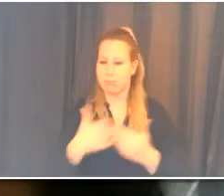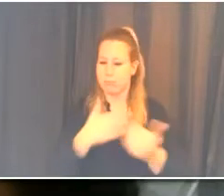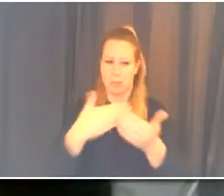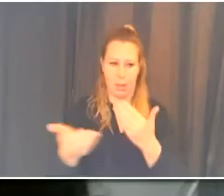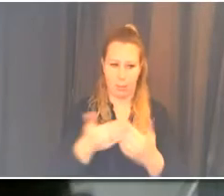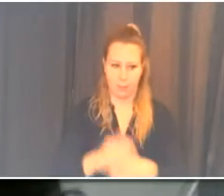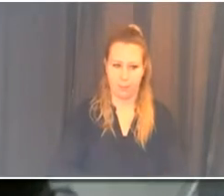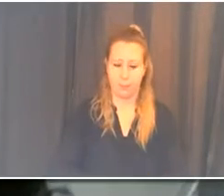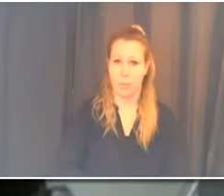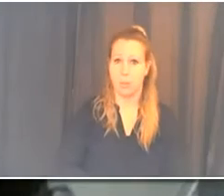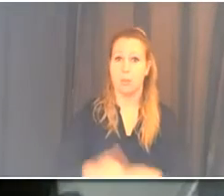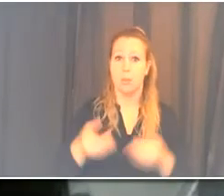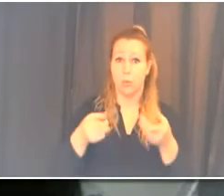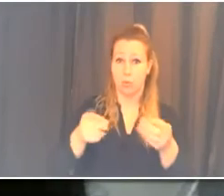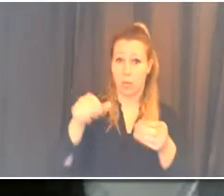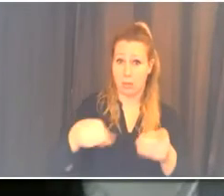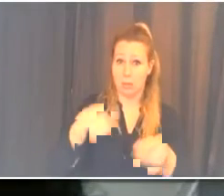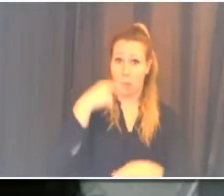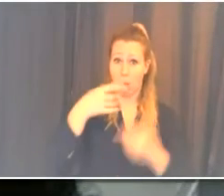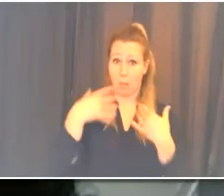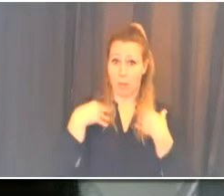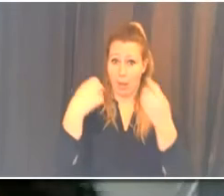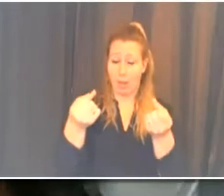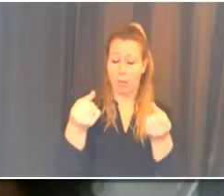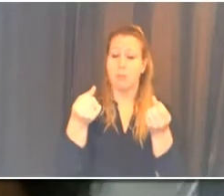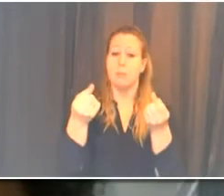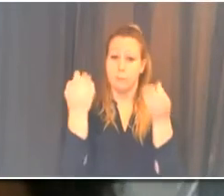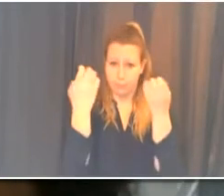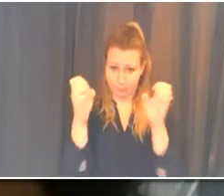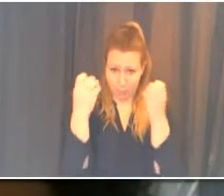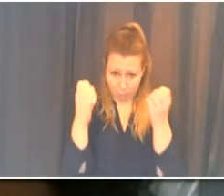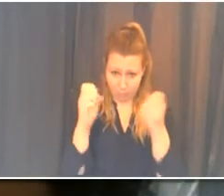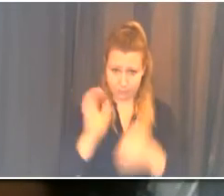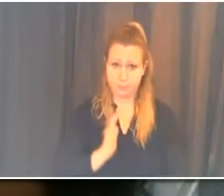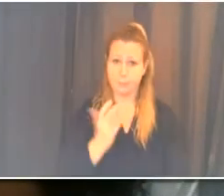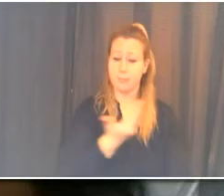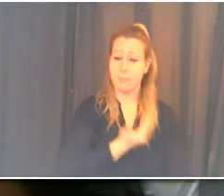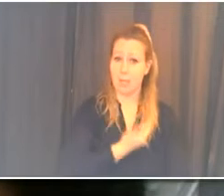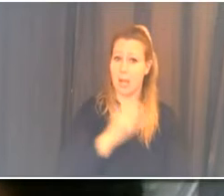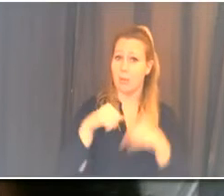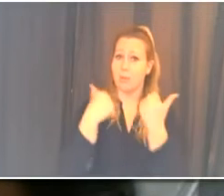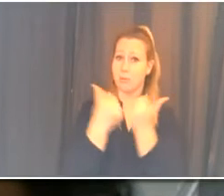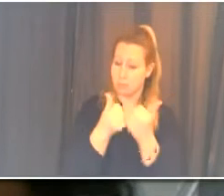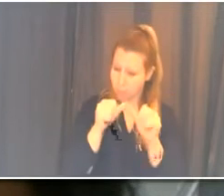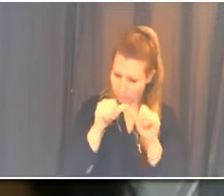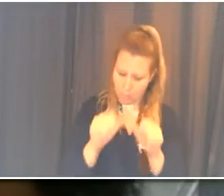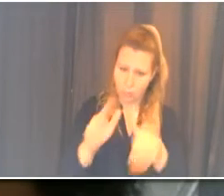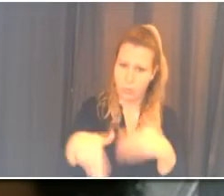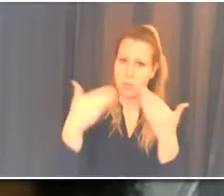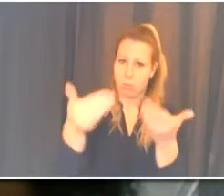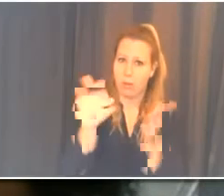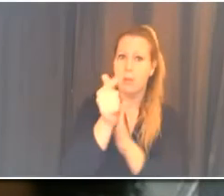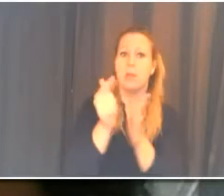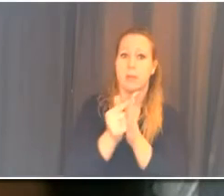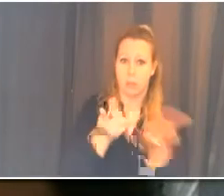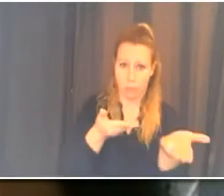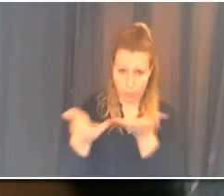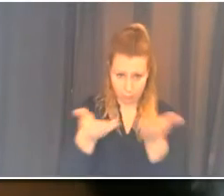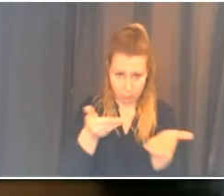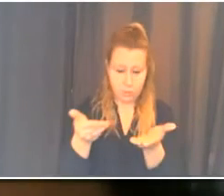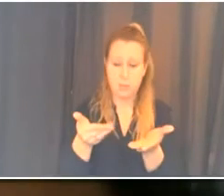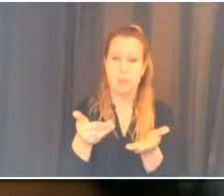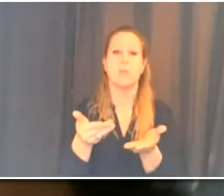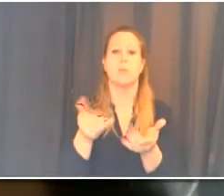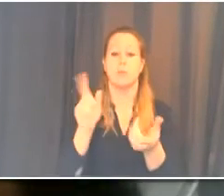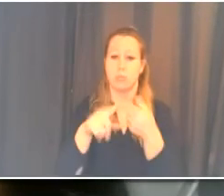March our staff are working remotely on behalf of new and existing clients all of our staff members are equipped to